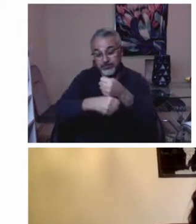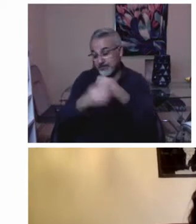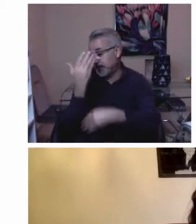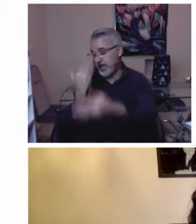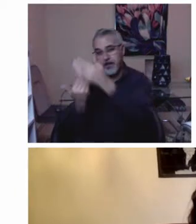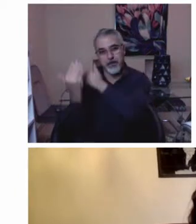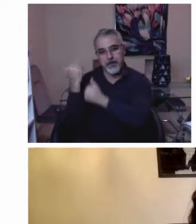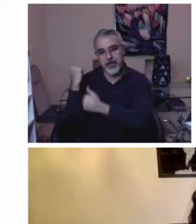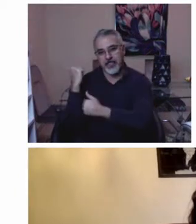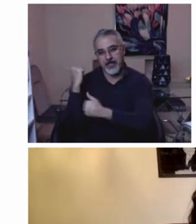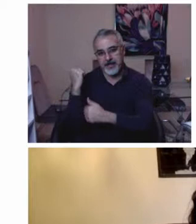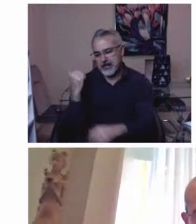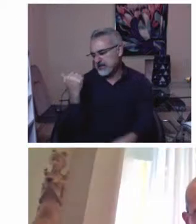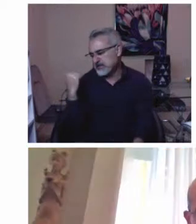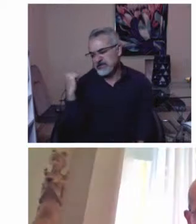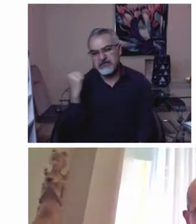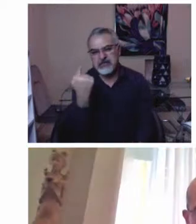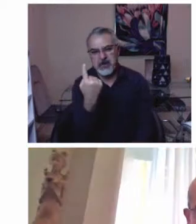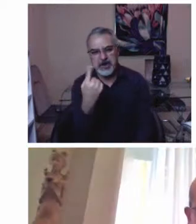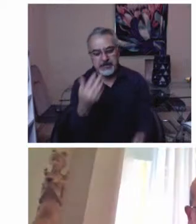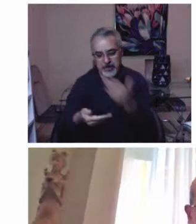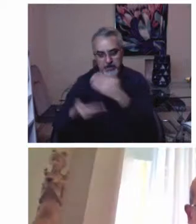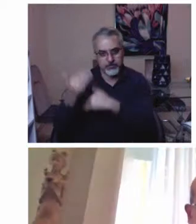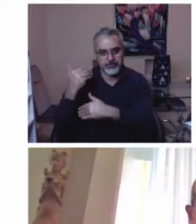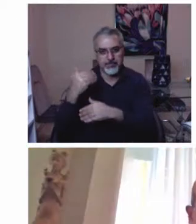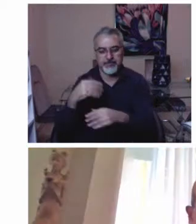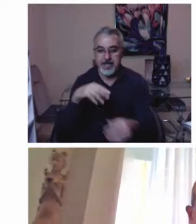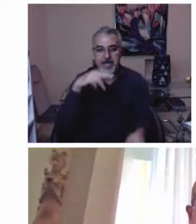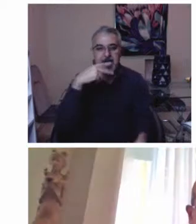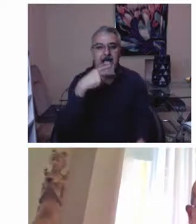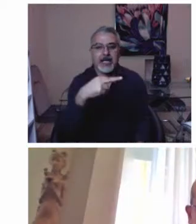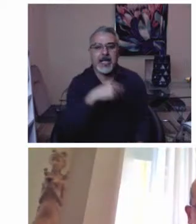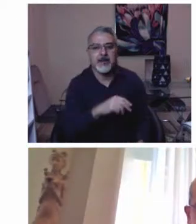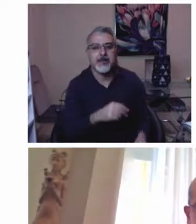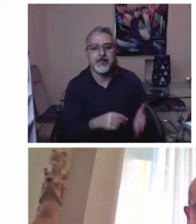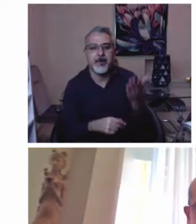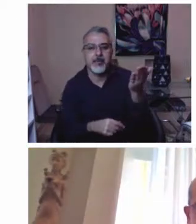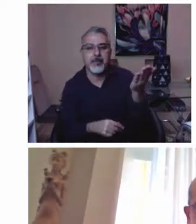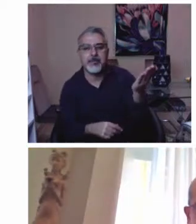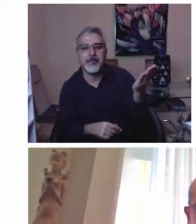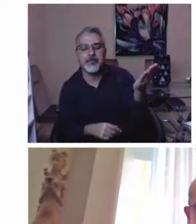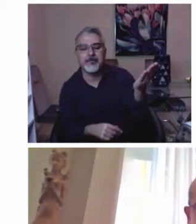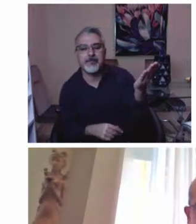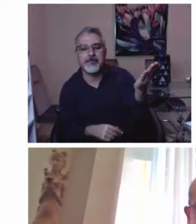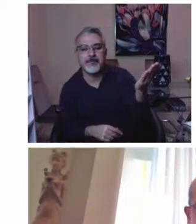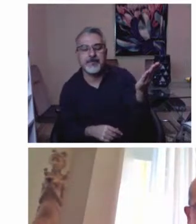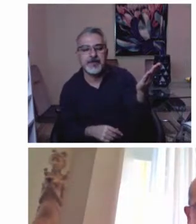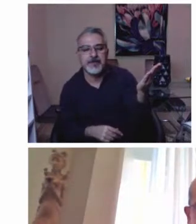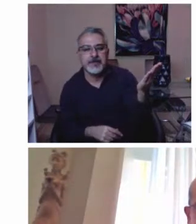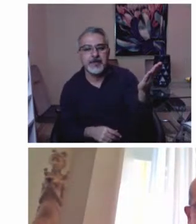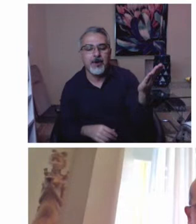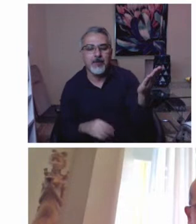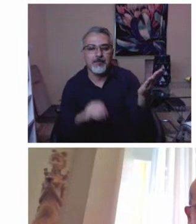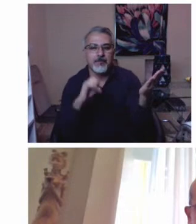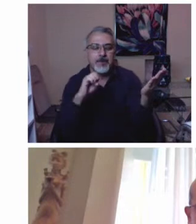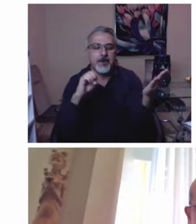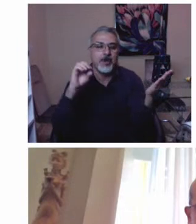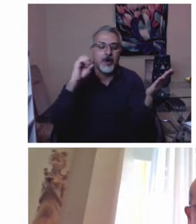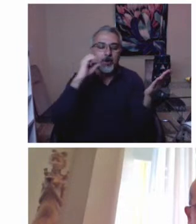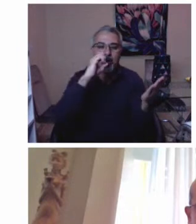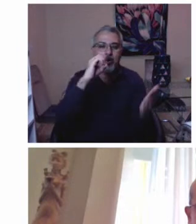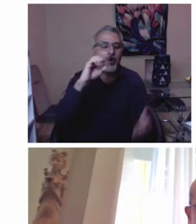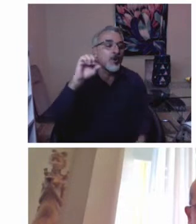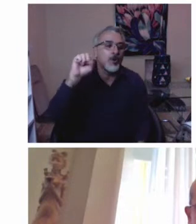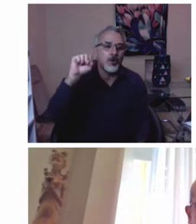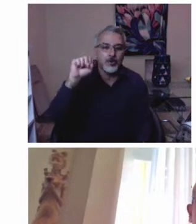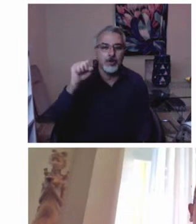Osama Abdelhalek, the chair of the Peacebuilding Commission and the permanent representative of Egypt to the United Nations. Your Excellency, the floor